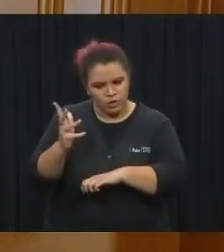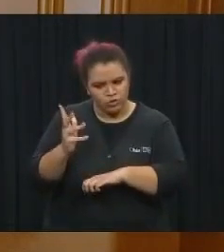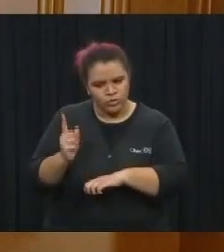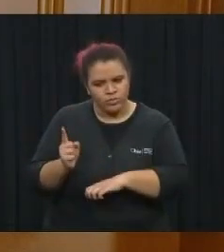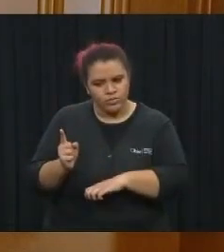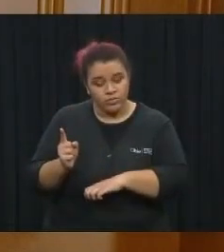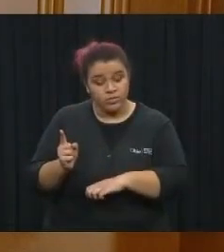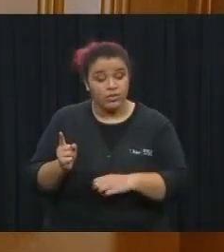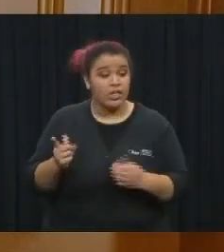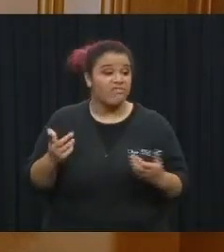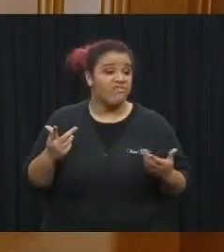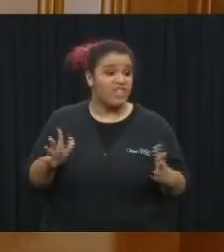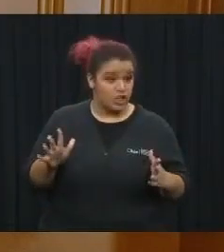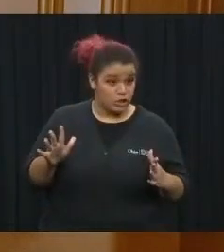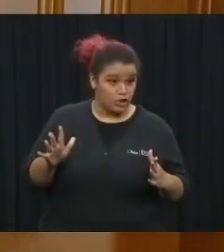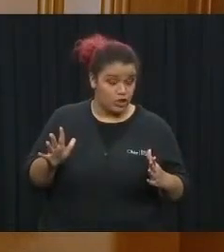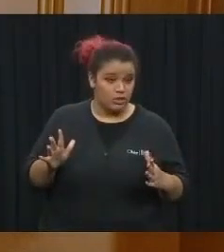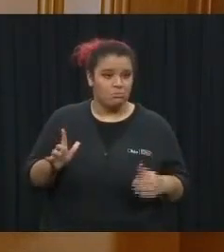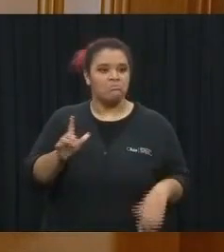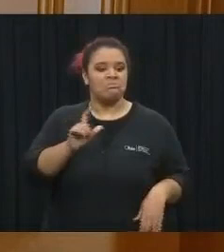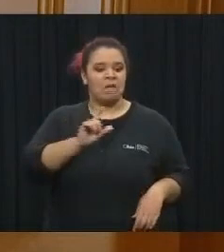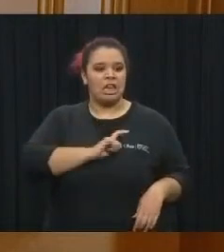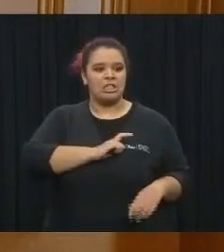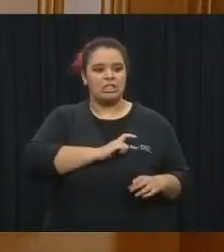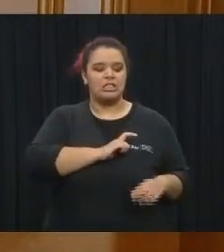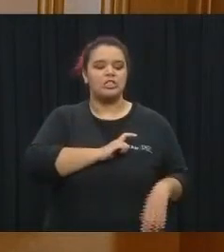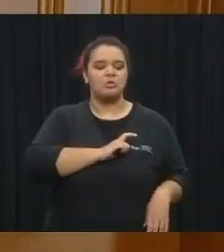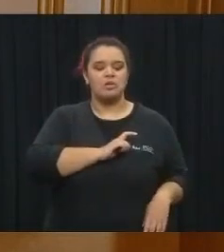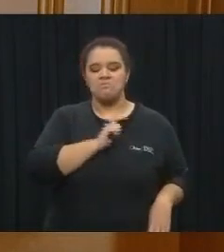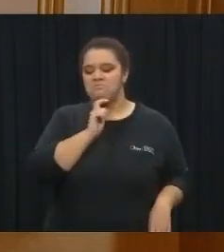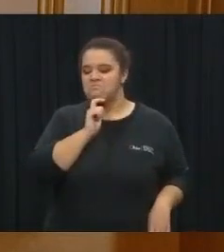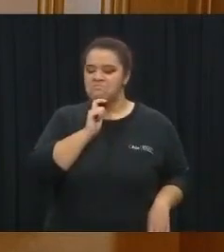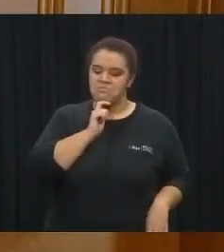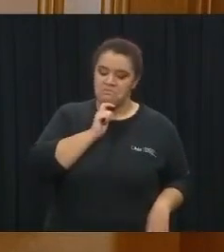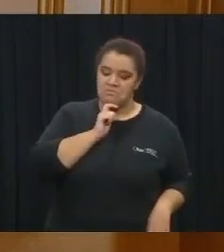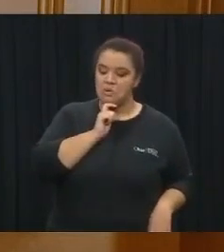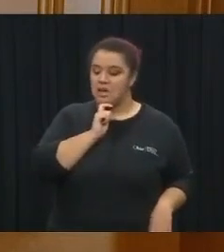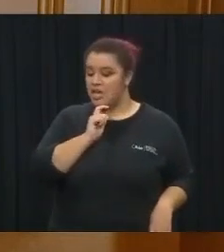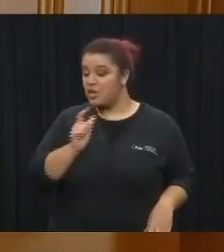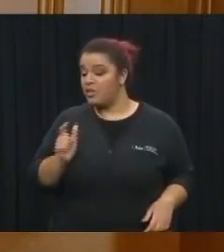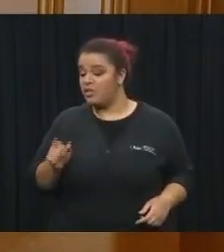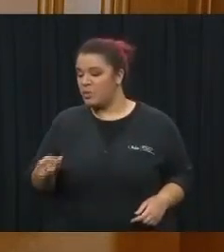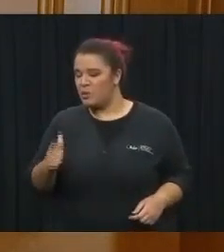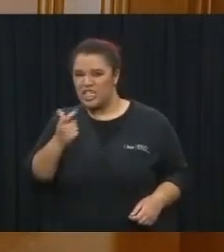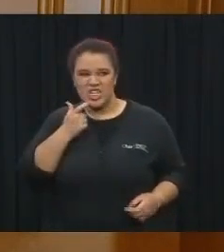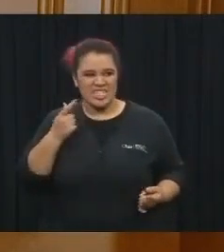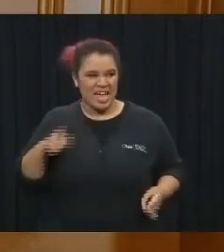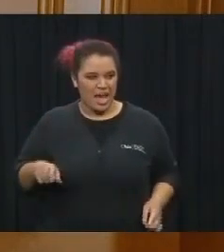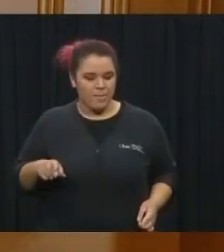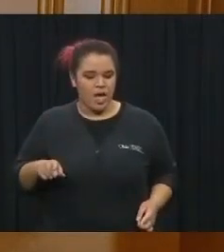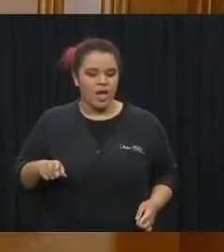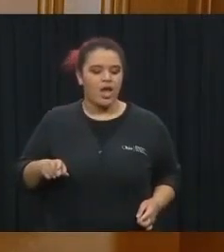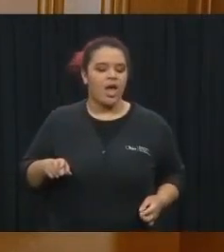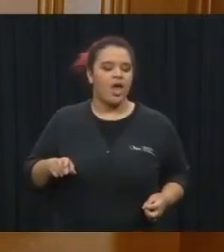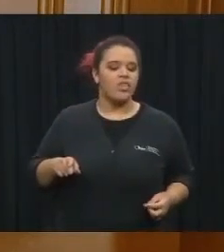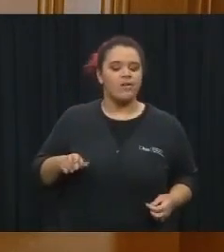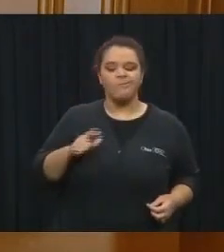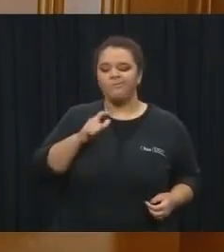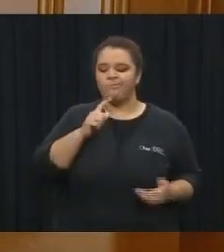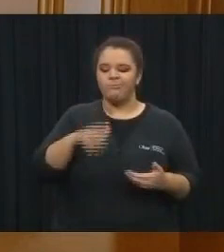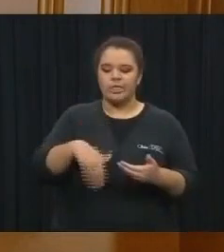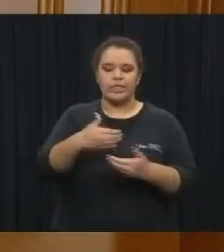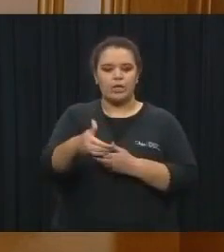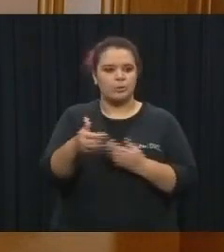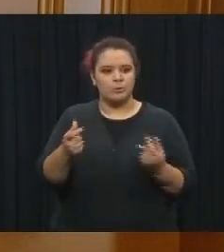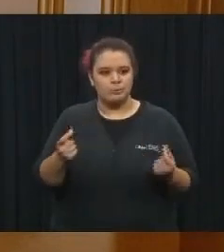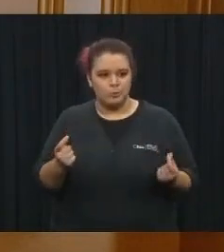and then they would have to make up their mind based on what that person did after that, how to react. But I know